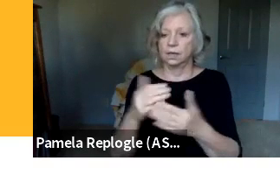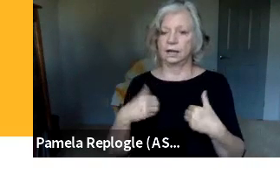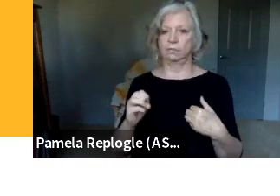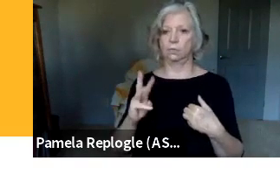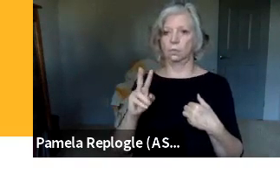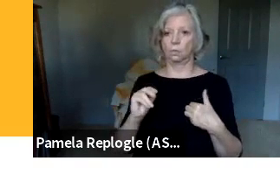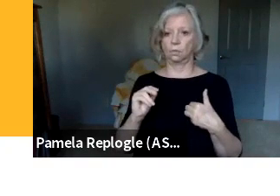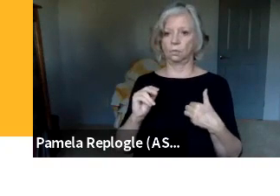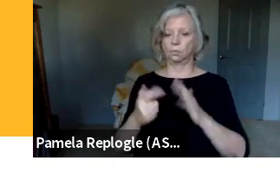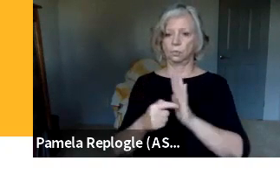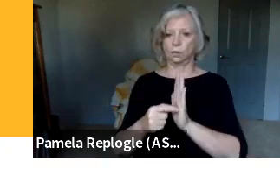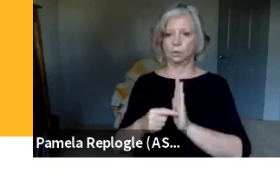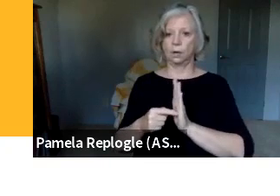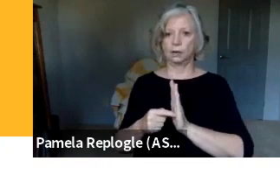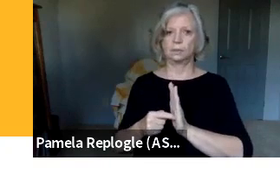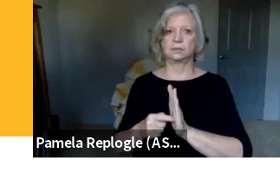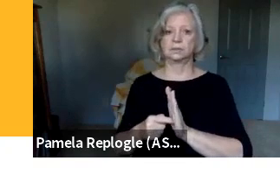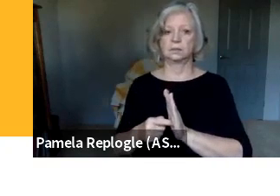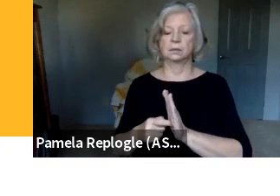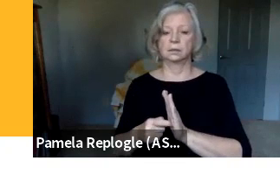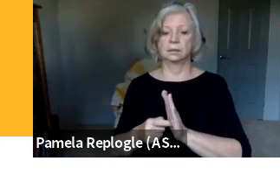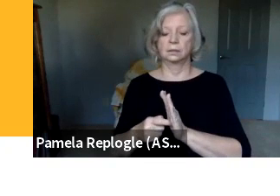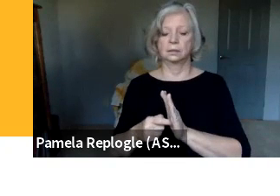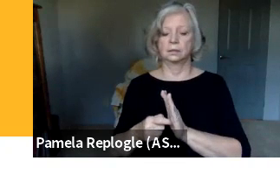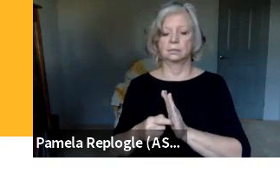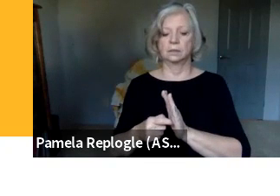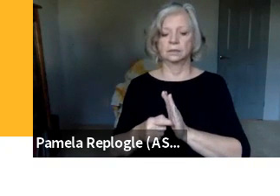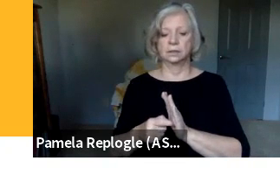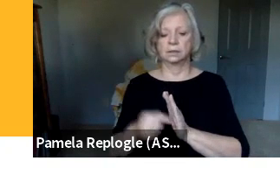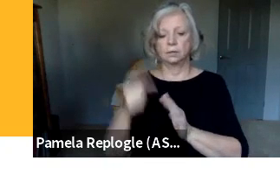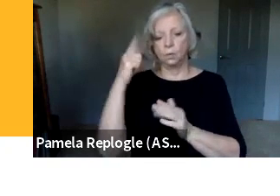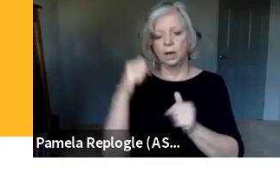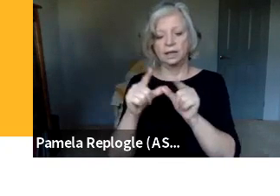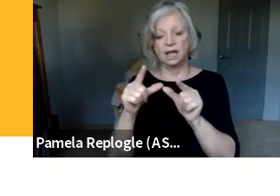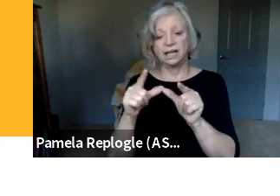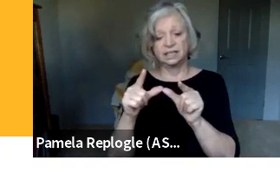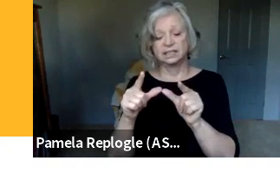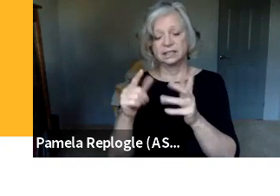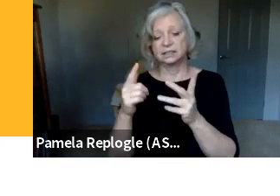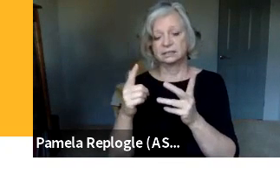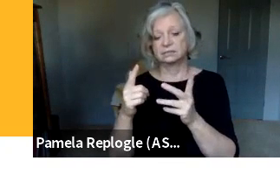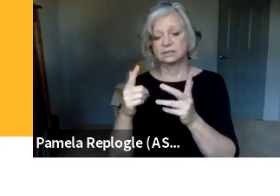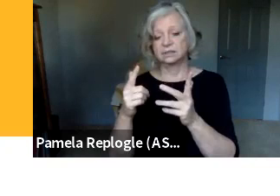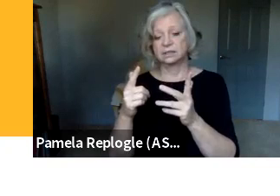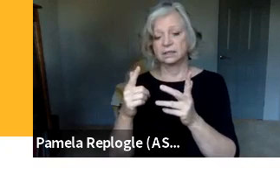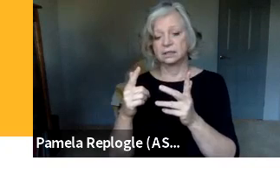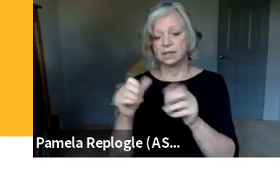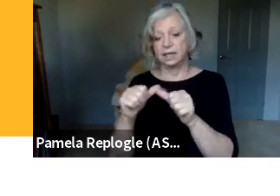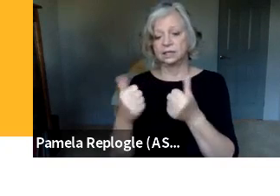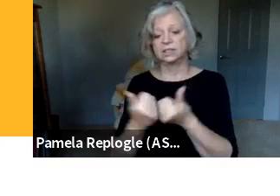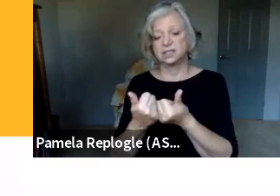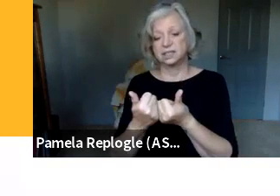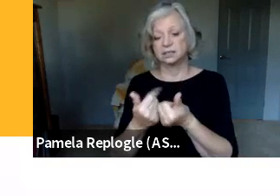the licensing agency that governs them. So those institutions know who they